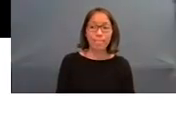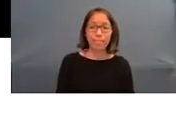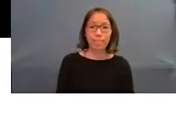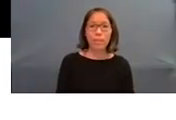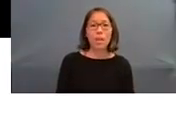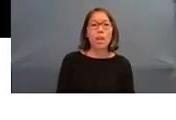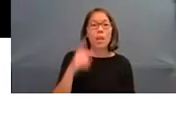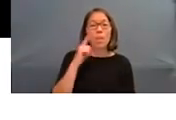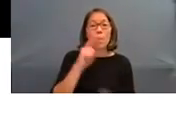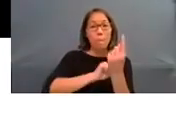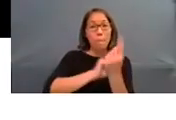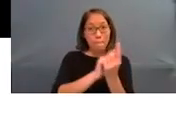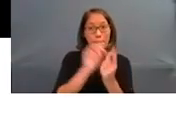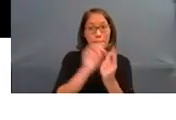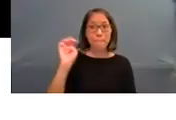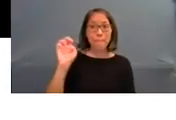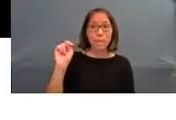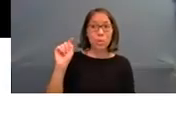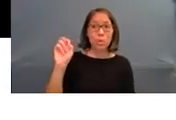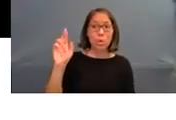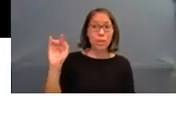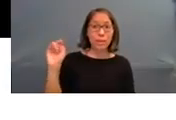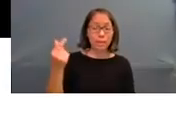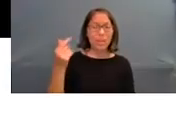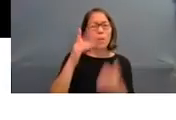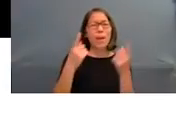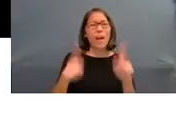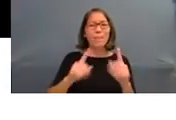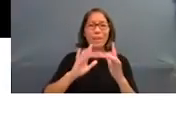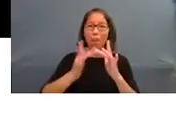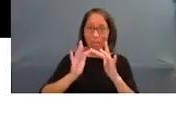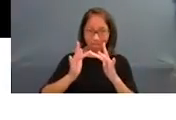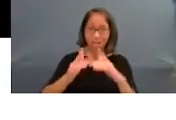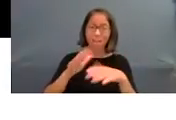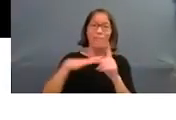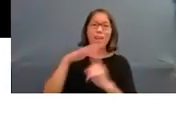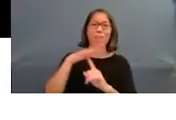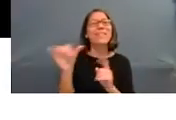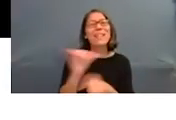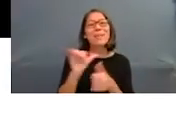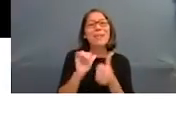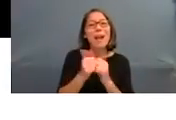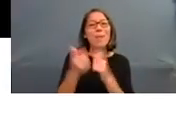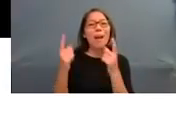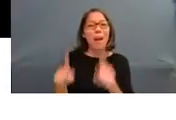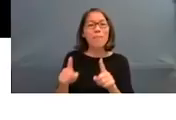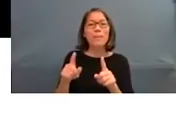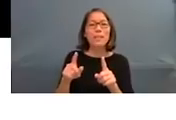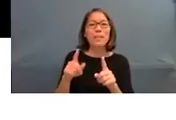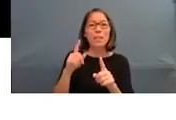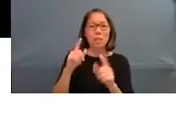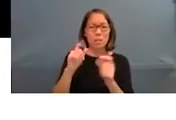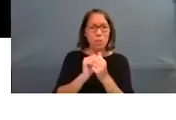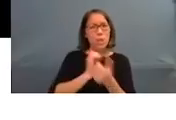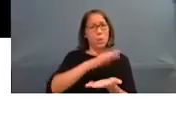For mentoring will happen in a virtual environment, very similar to how it also happens in our brick and mortar schools